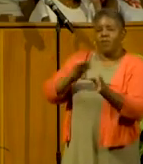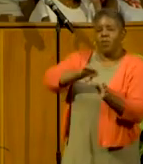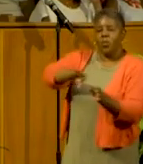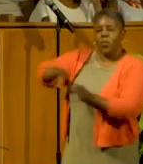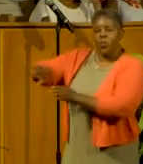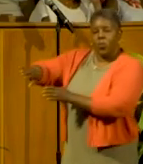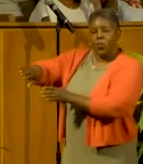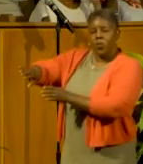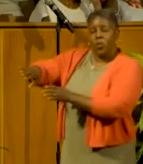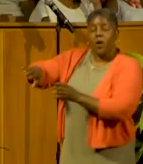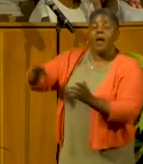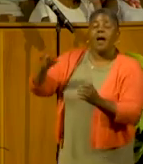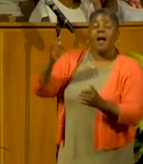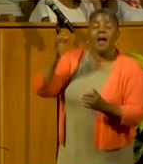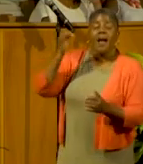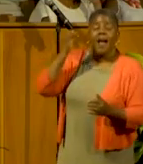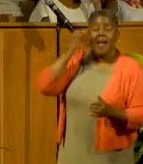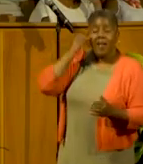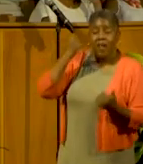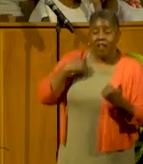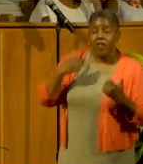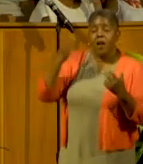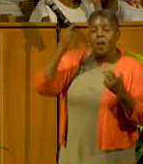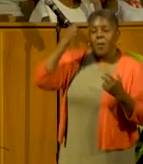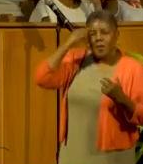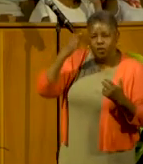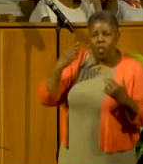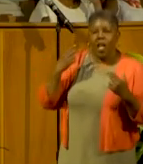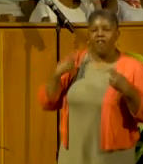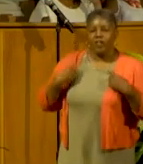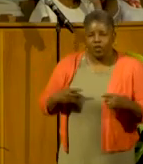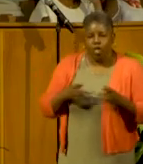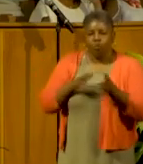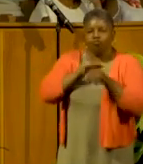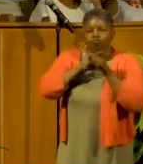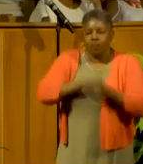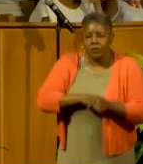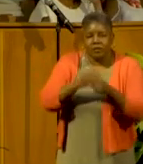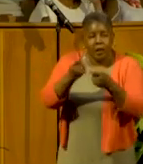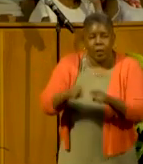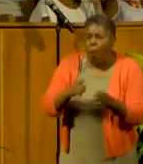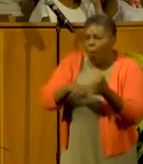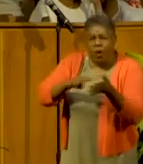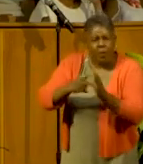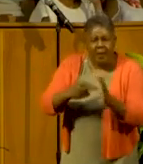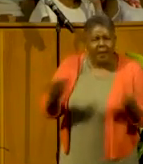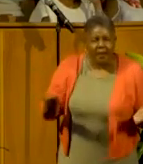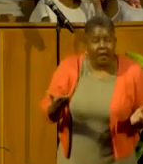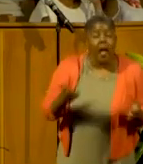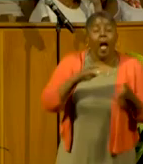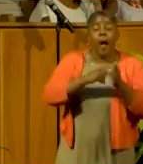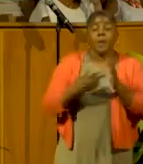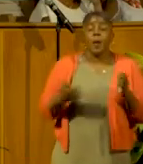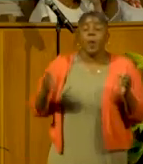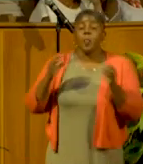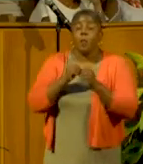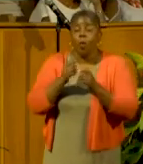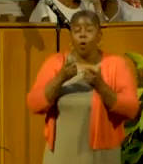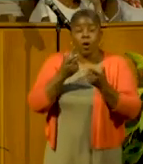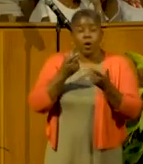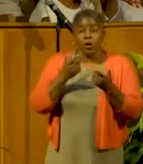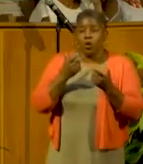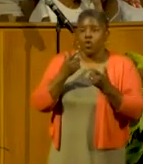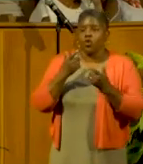can even have physical and mental distress. What do you mean, preacher? I mean, the more you operate